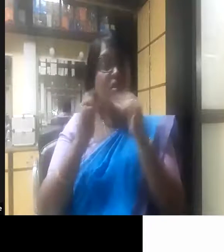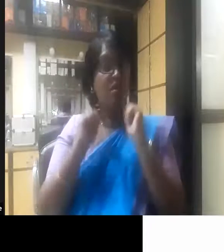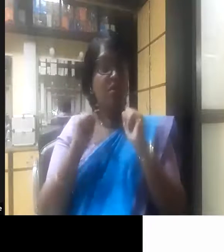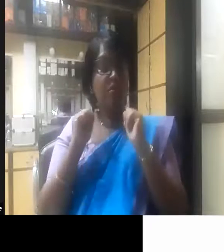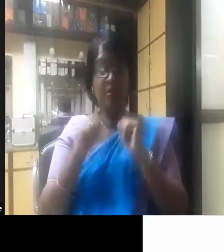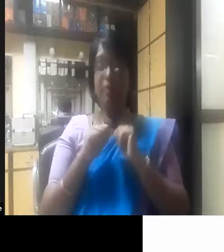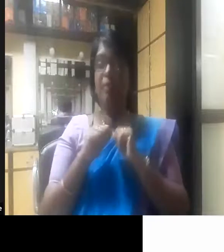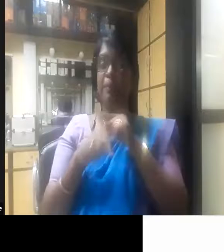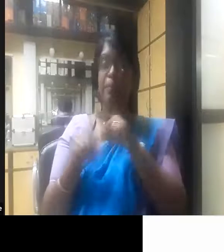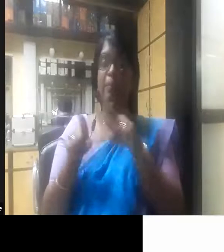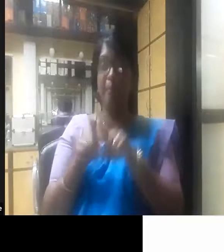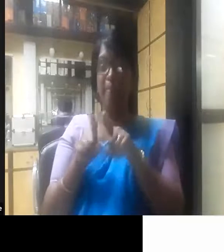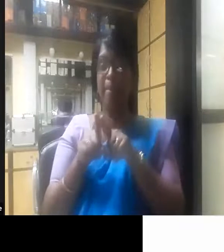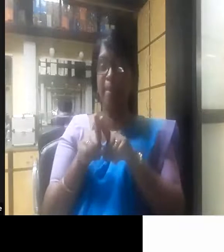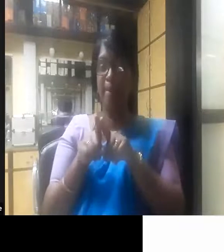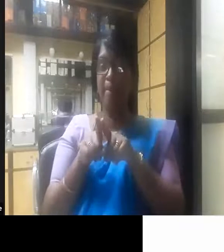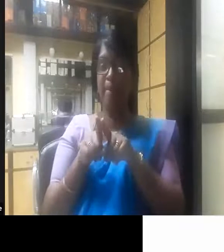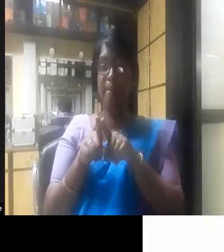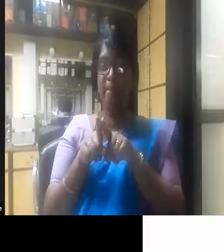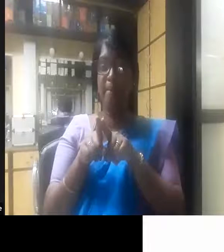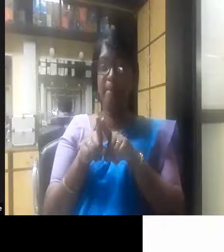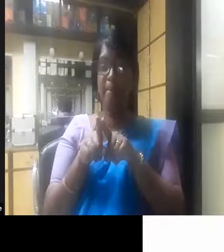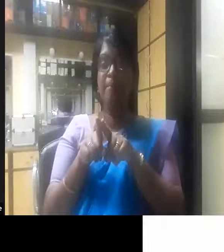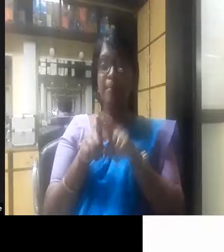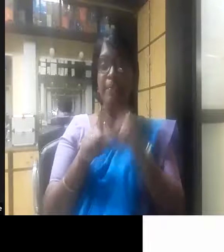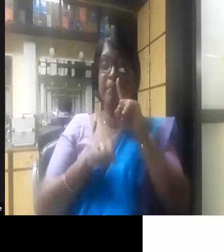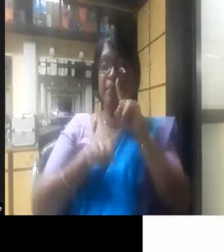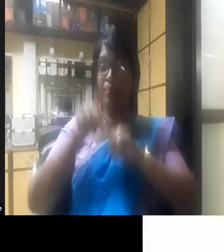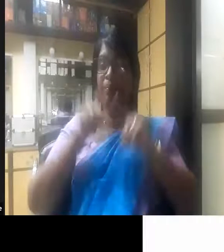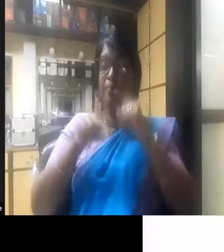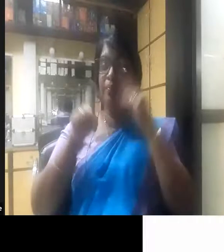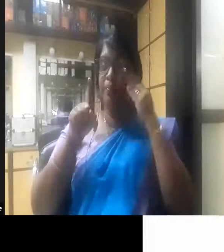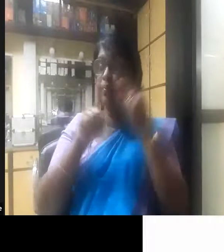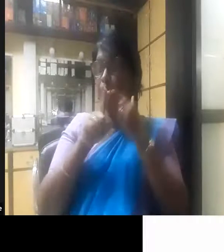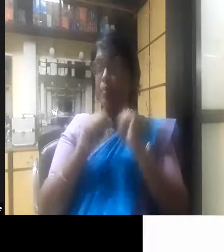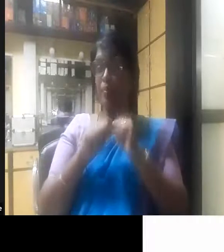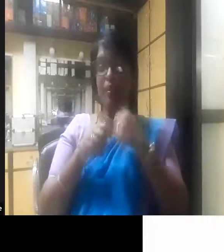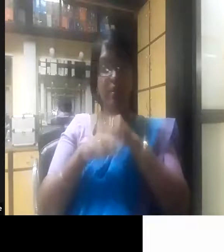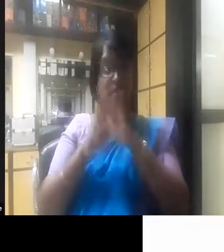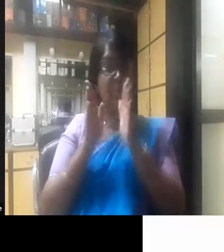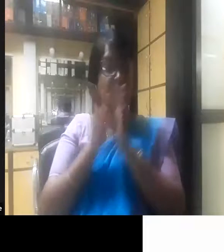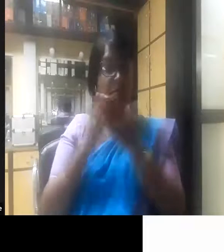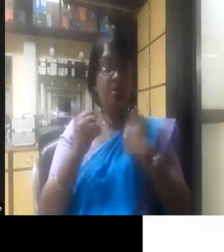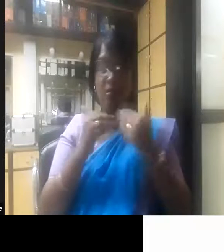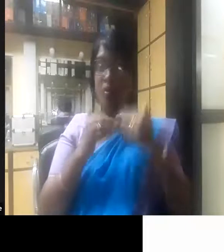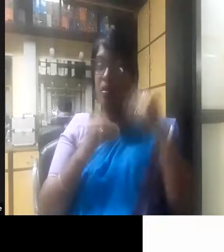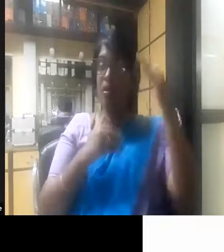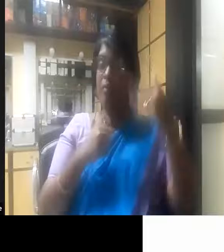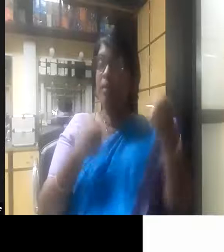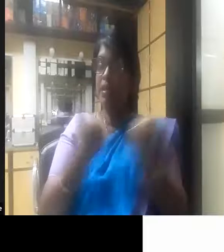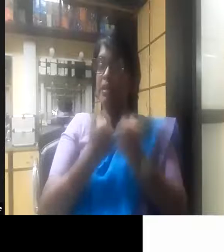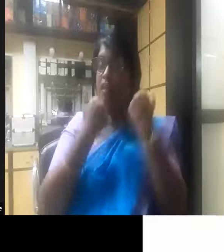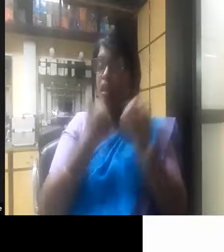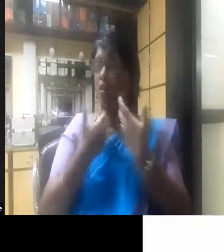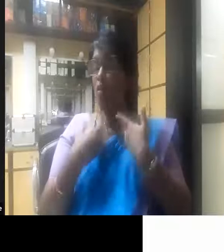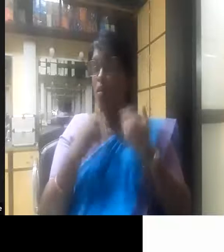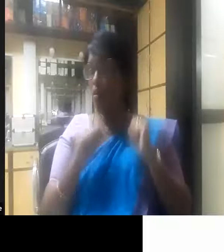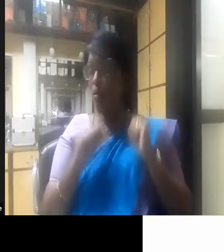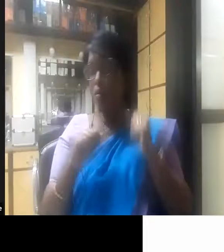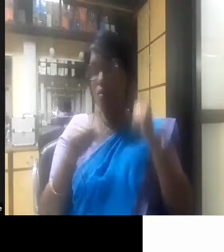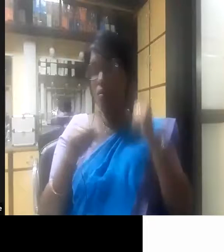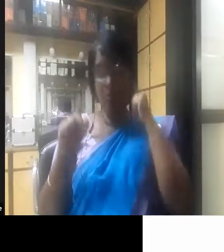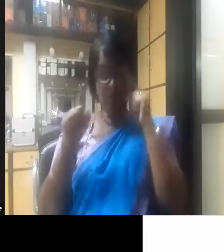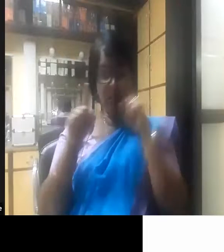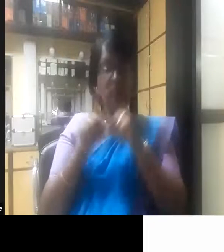important to discuss what challenges we will foresee in the future. And I think more importantly, how we should change,